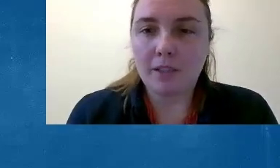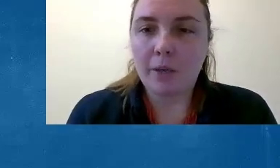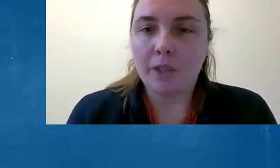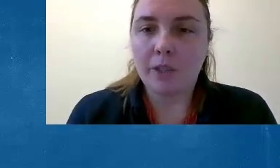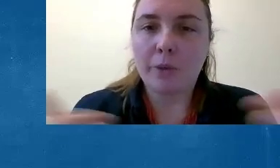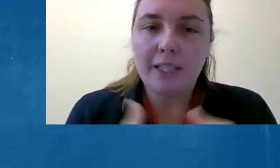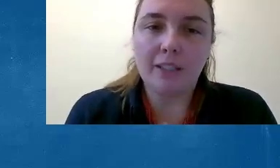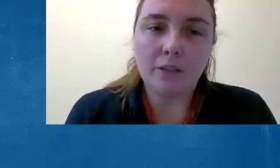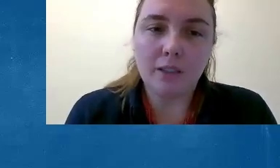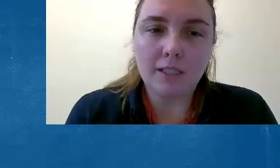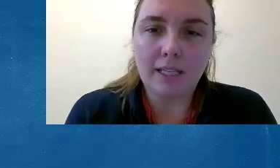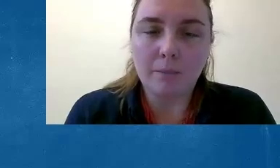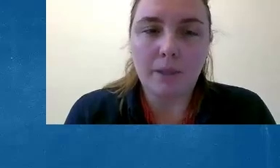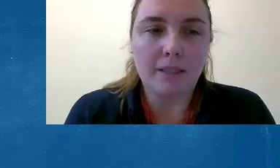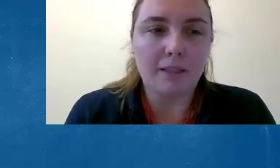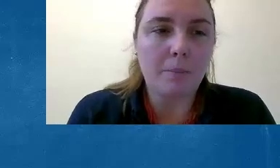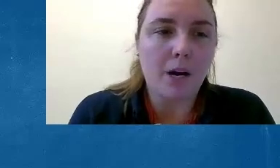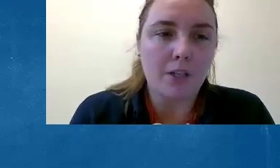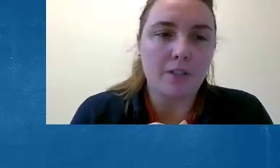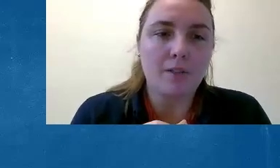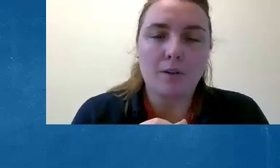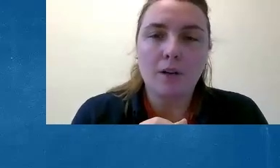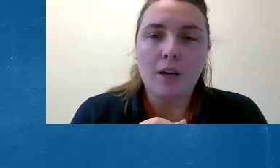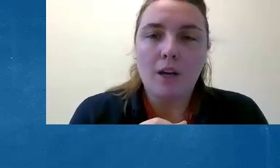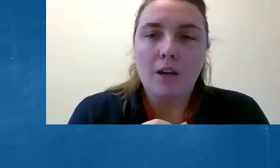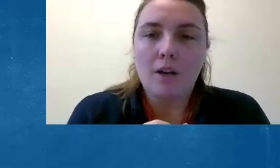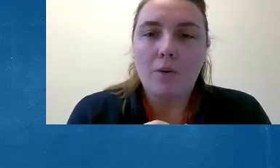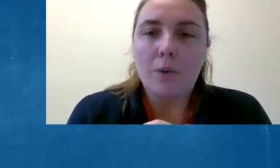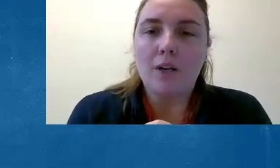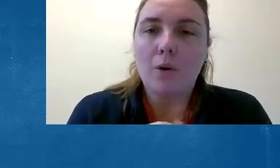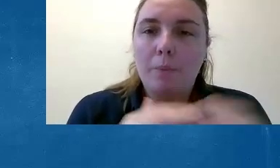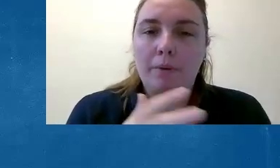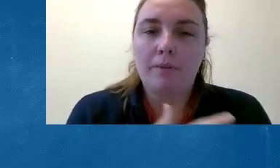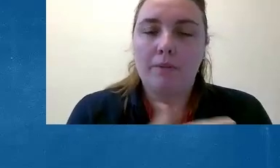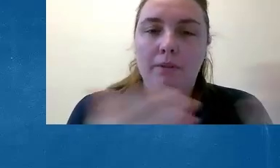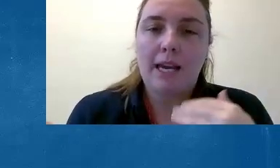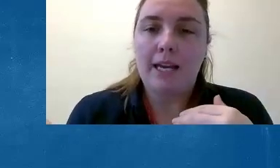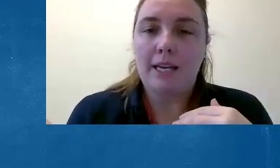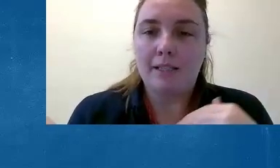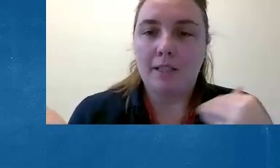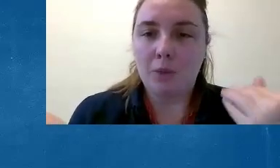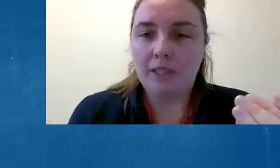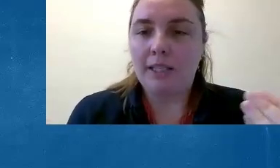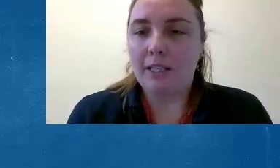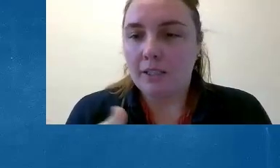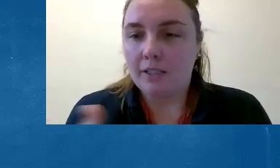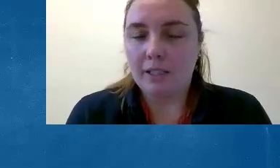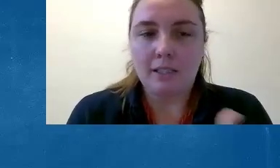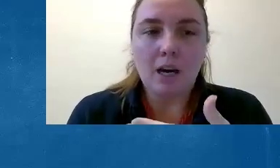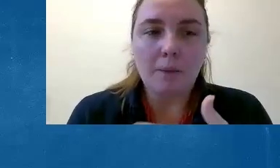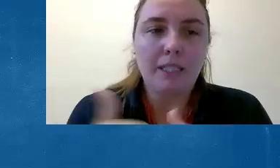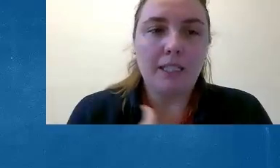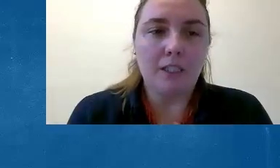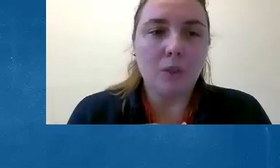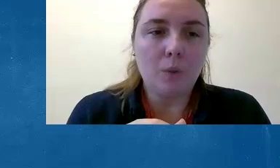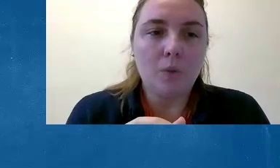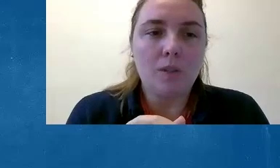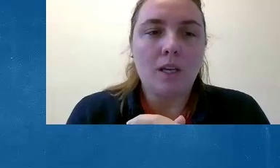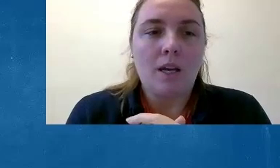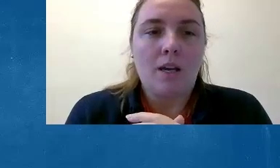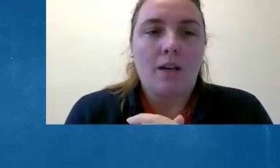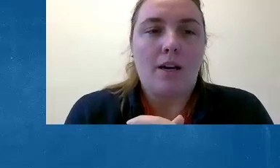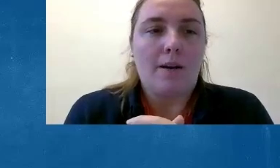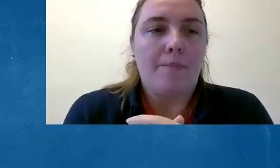the experiences of our operating units and implementing partners. So we hope that as the new indicator is adopted